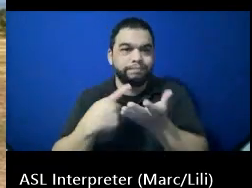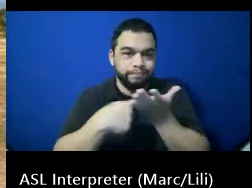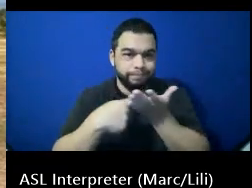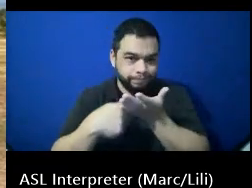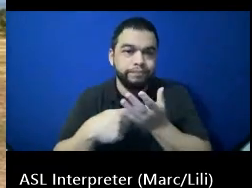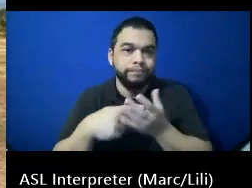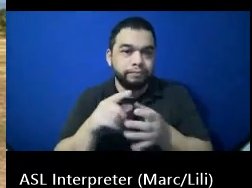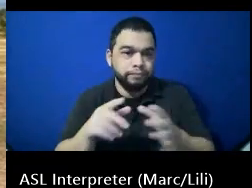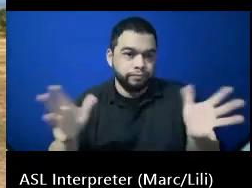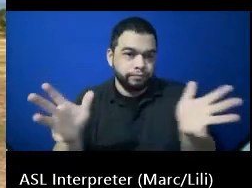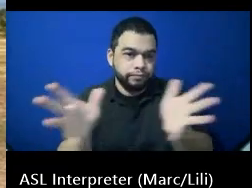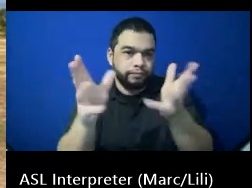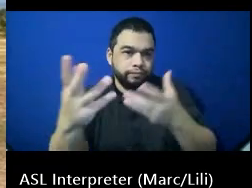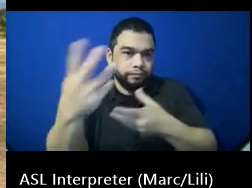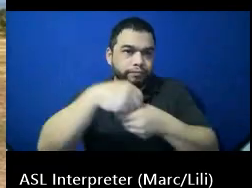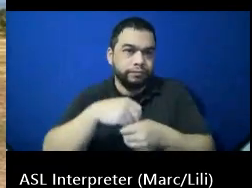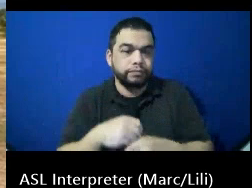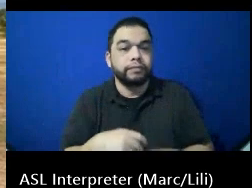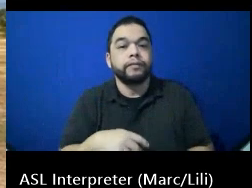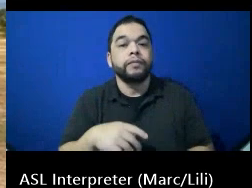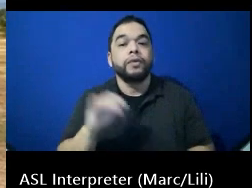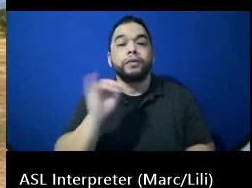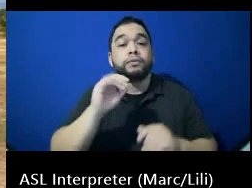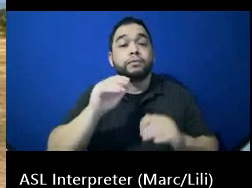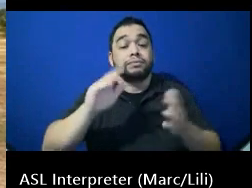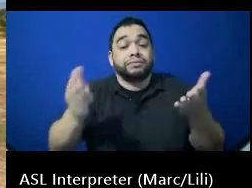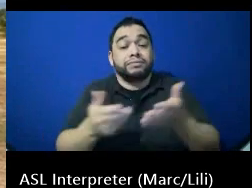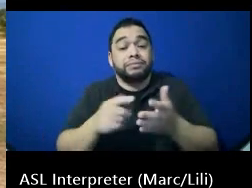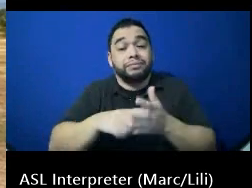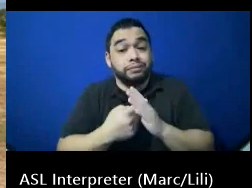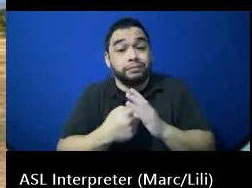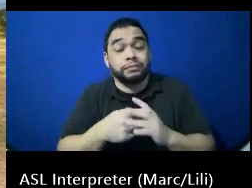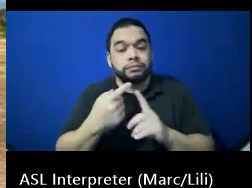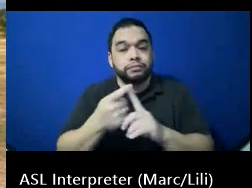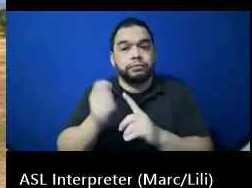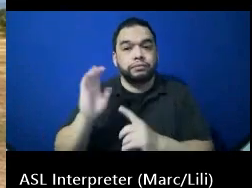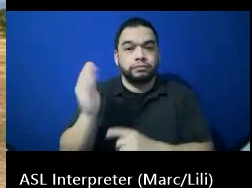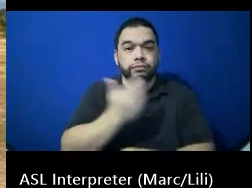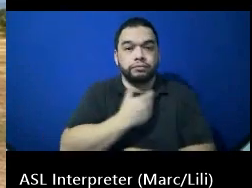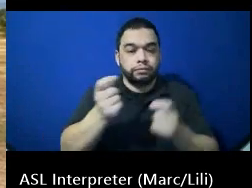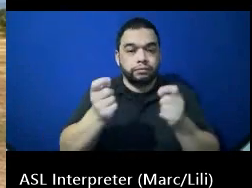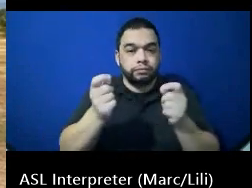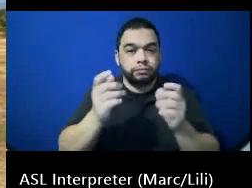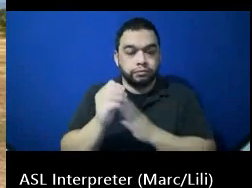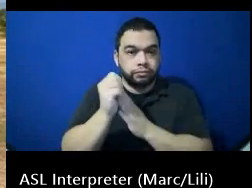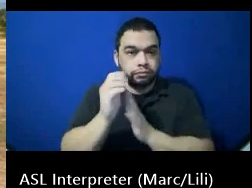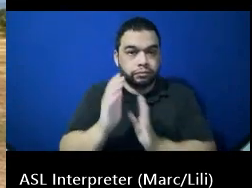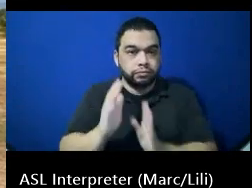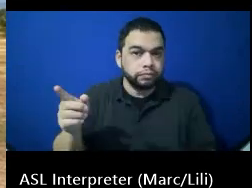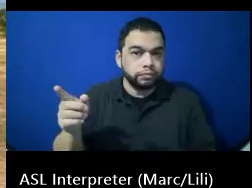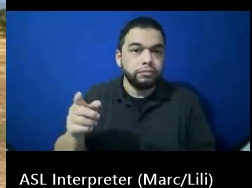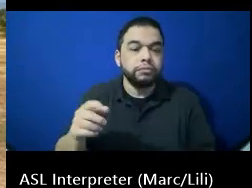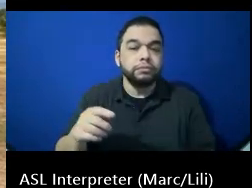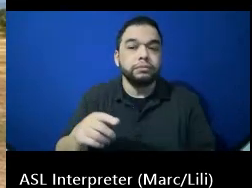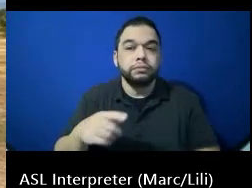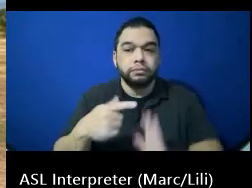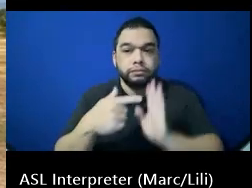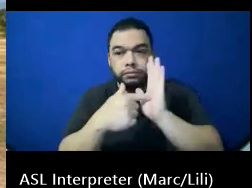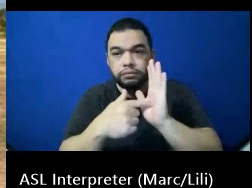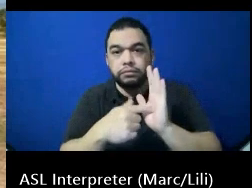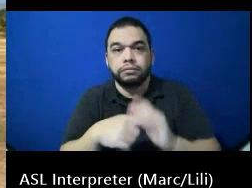an introduction to the Caribbean Climate Center. We have the introduction to the ABC modules.